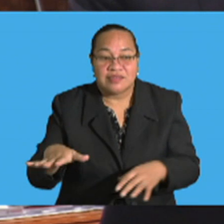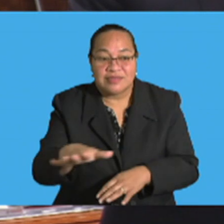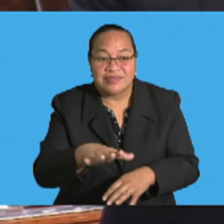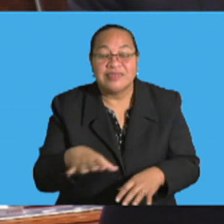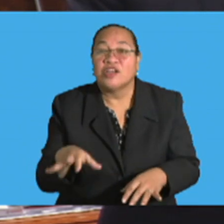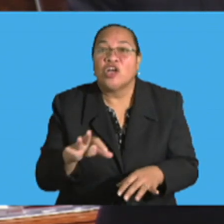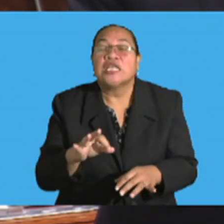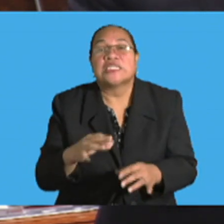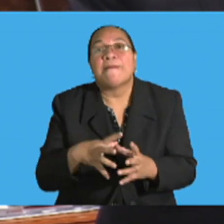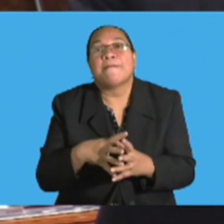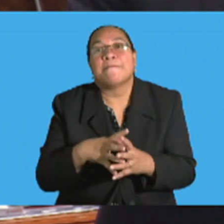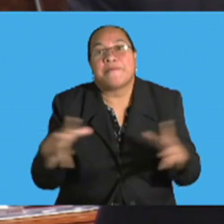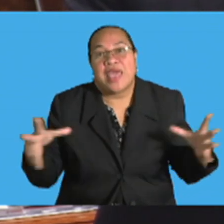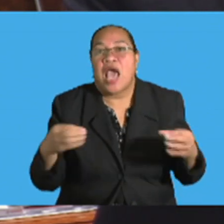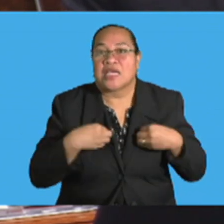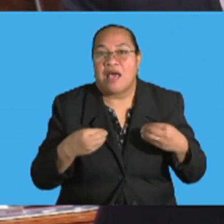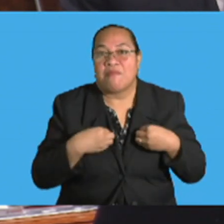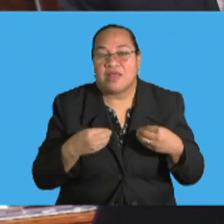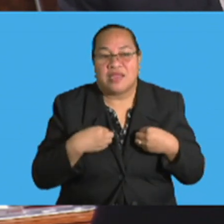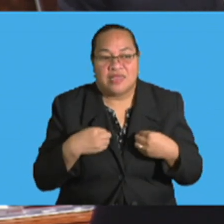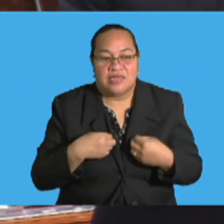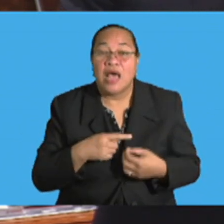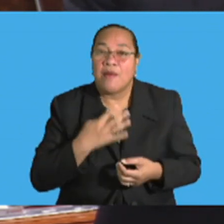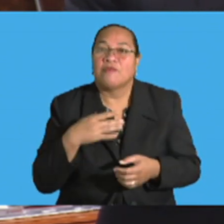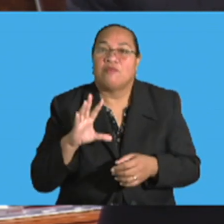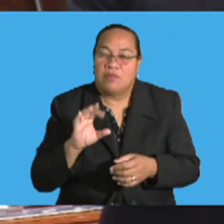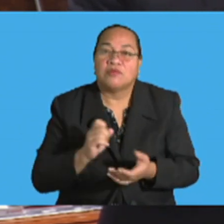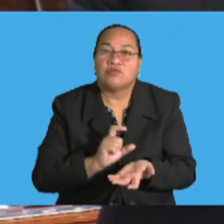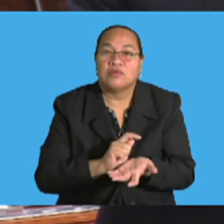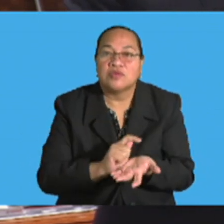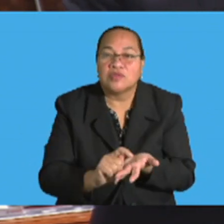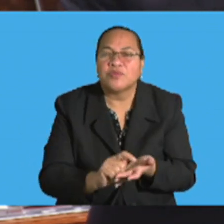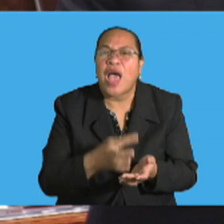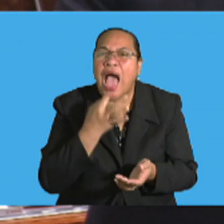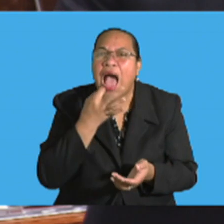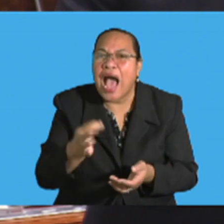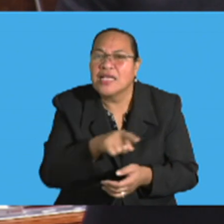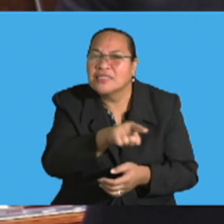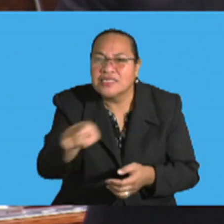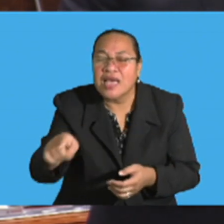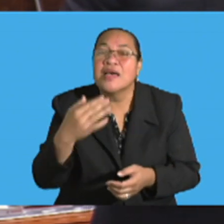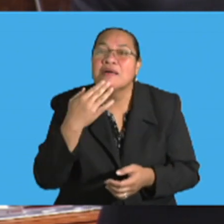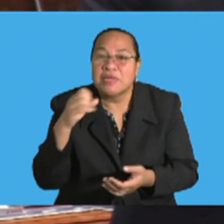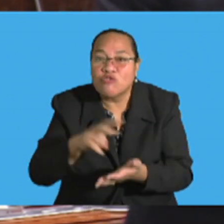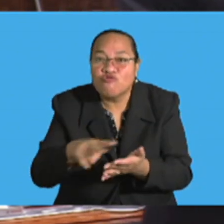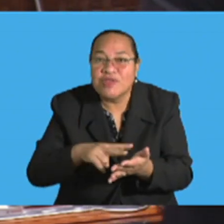liability company. And I urge the honourable members of the opposition to go and read the Companies Act, because the Companies